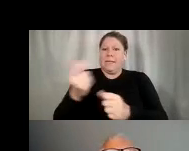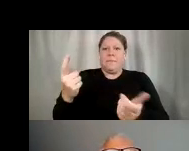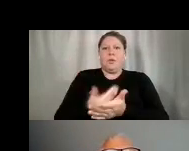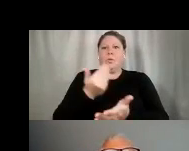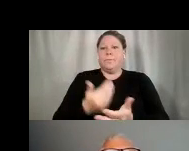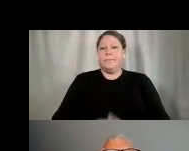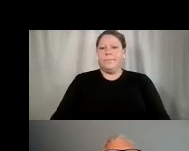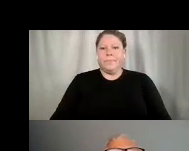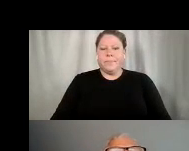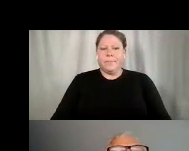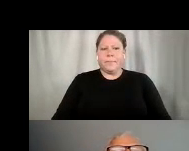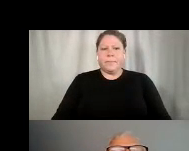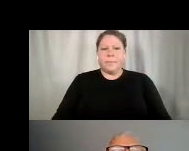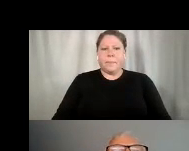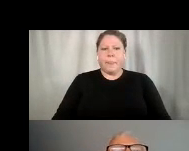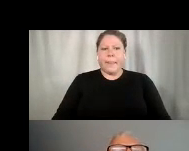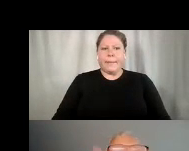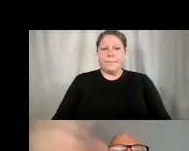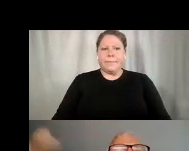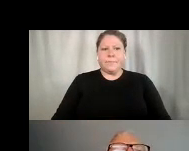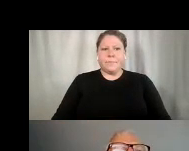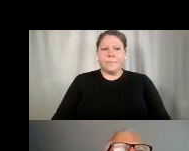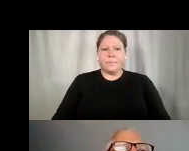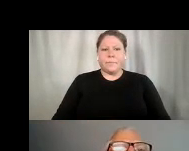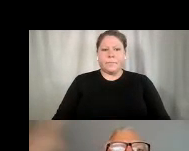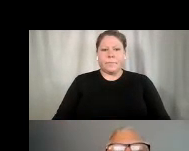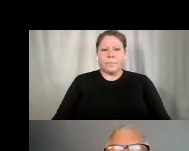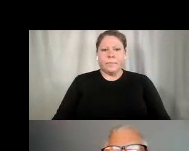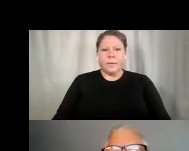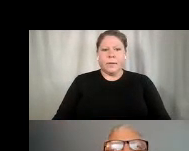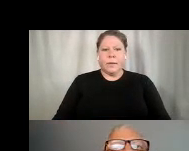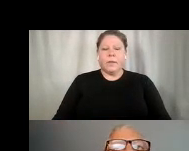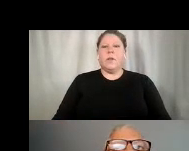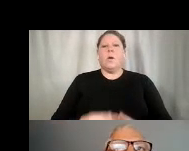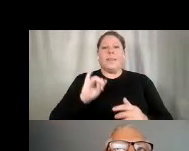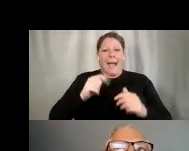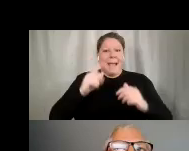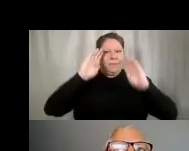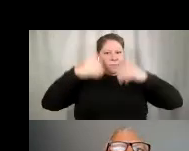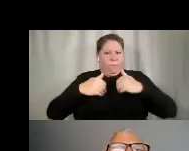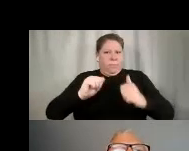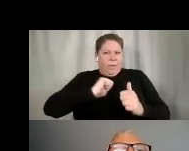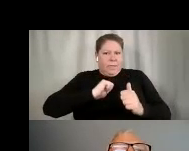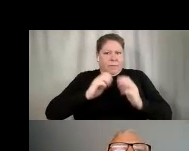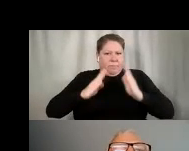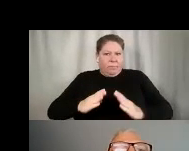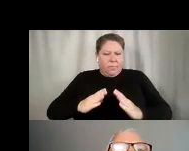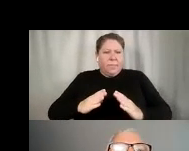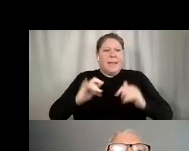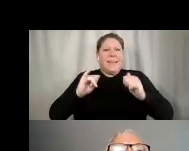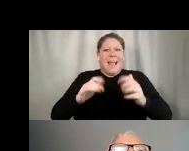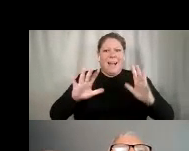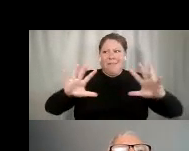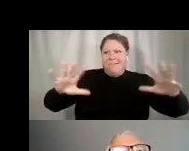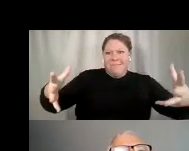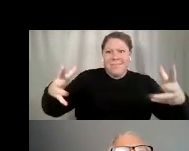Now, let's talk about how we expand this out from ourselves to our team. How can we get our team engaged in getting